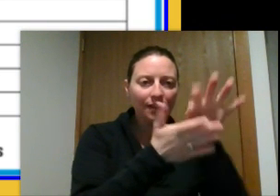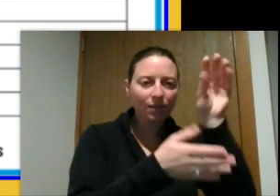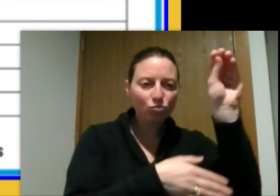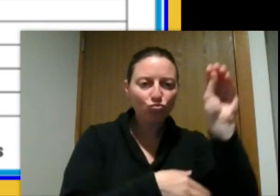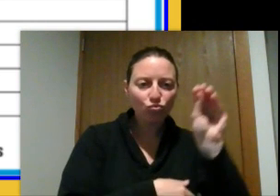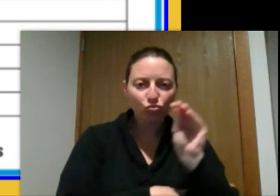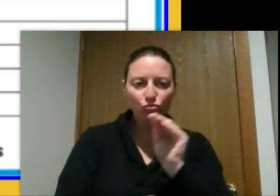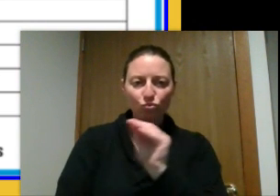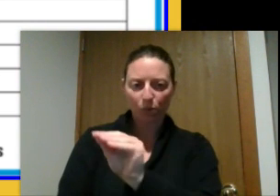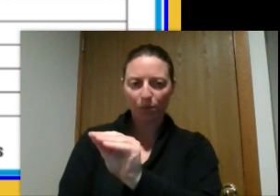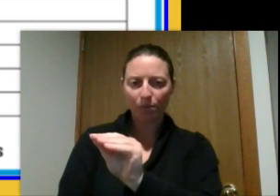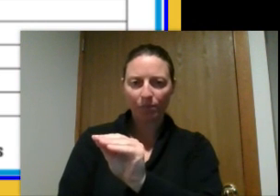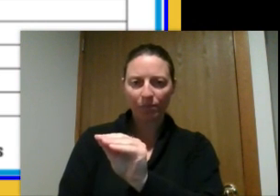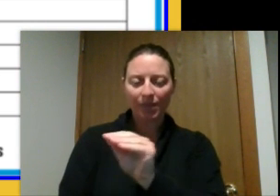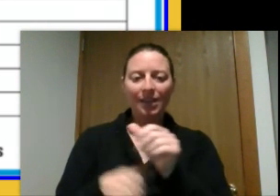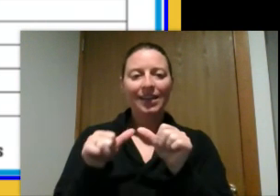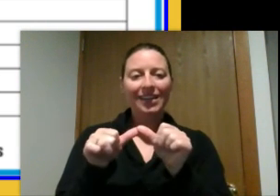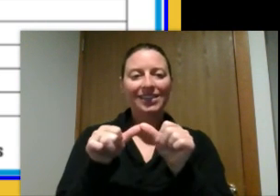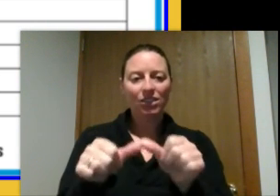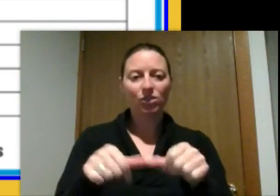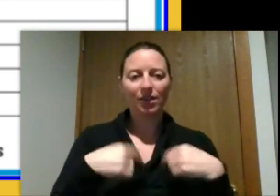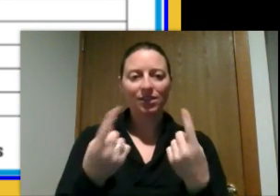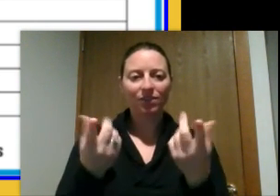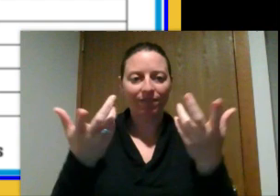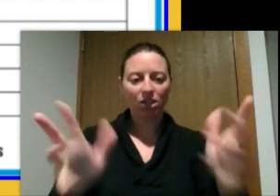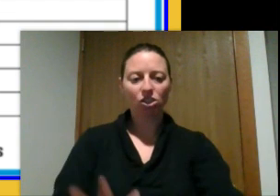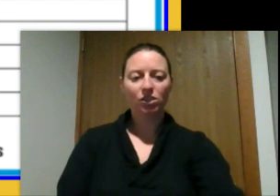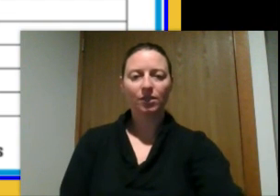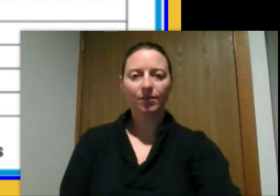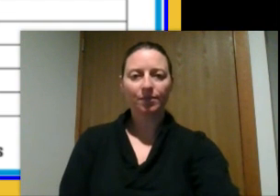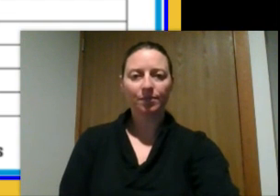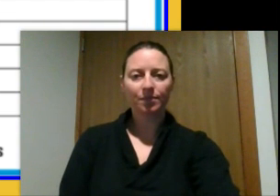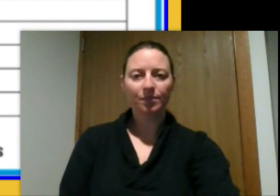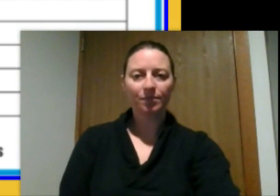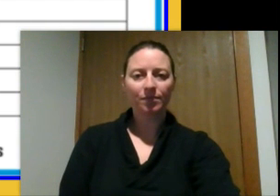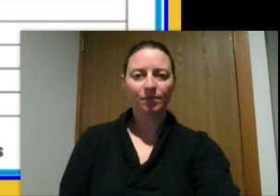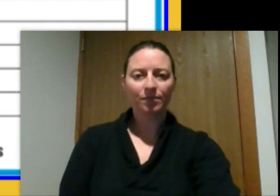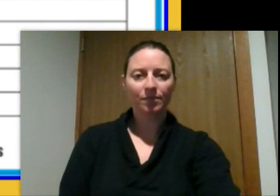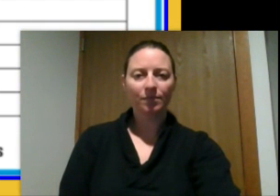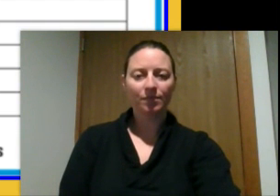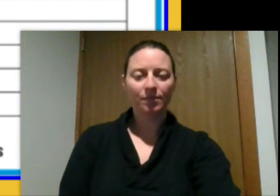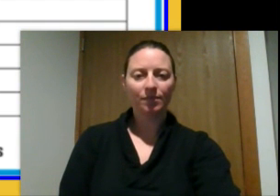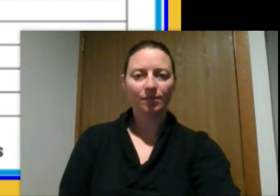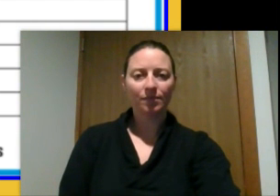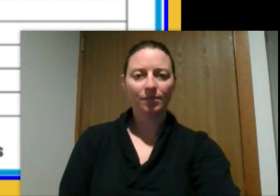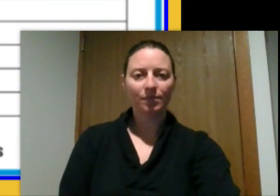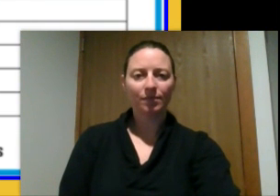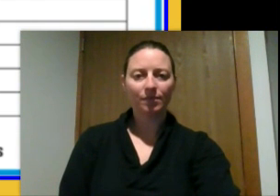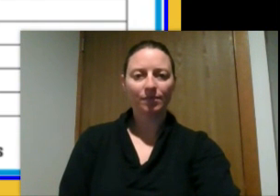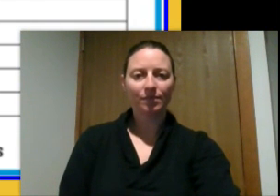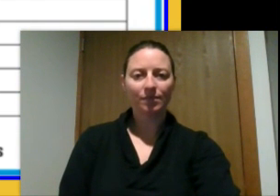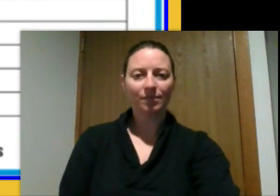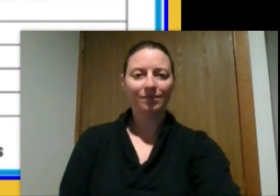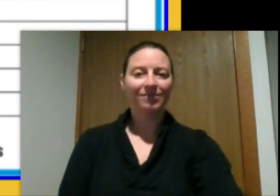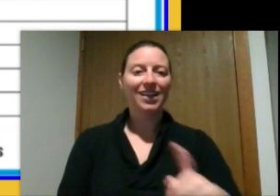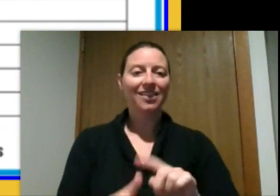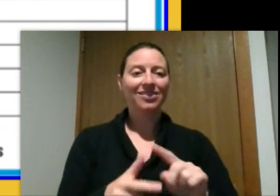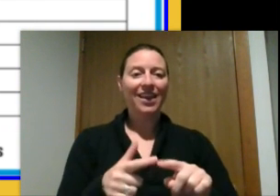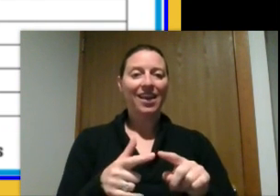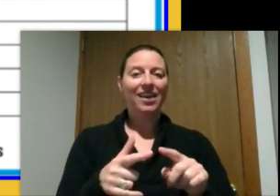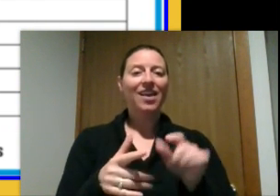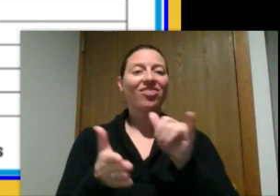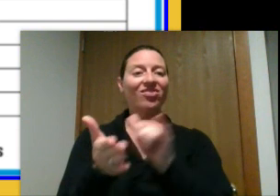column. Continue doing that for the rest of the ages. Then use that information to make